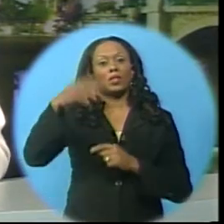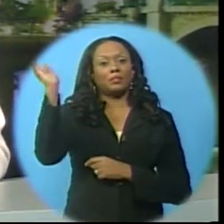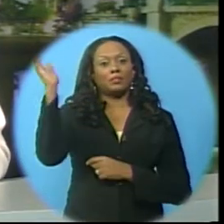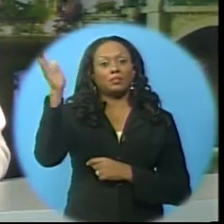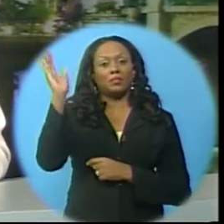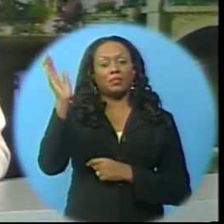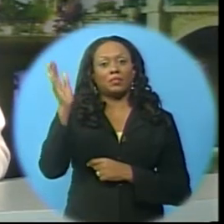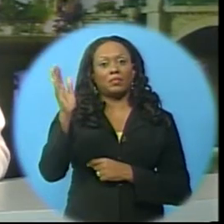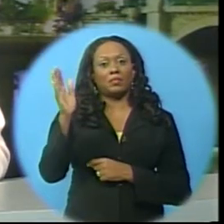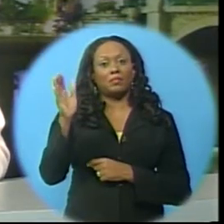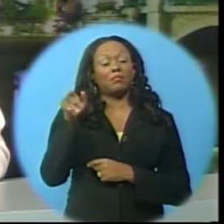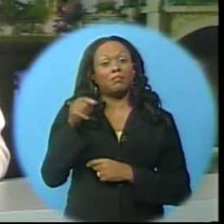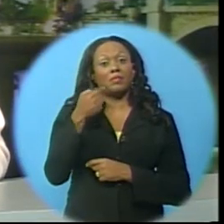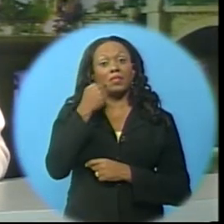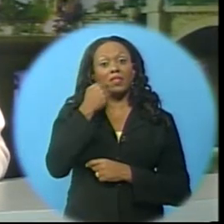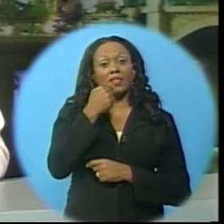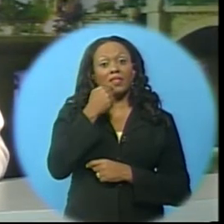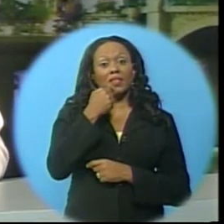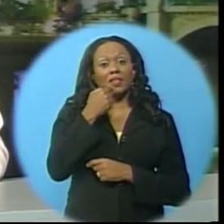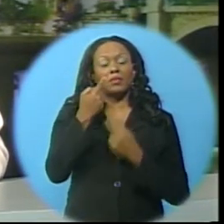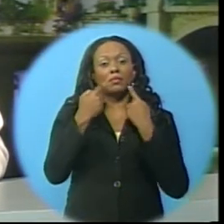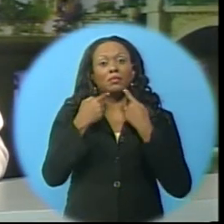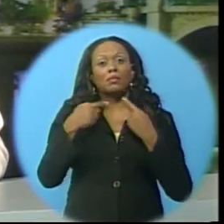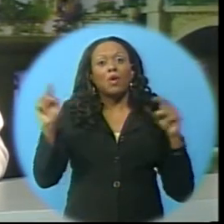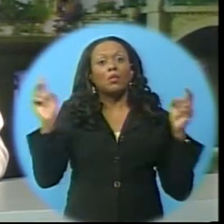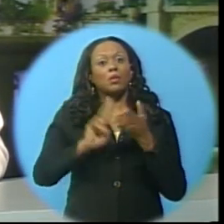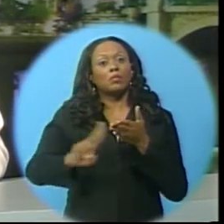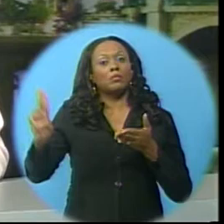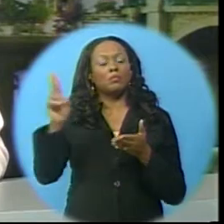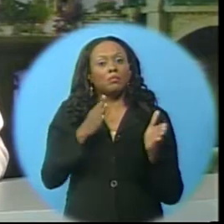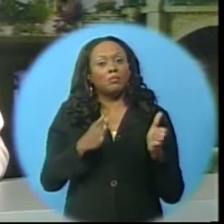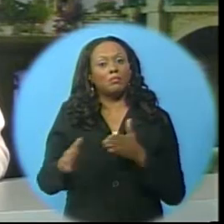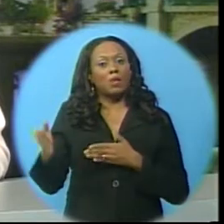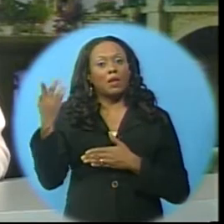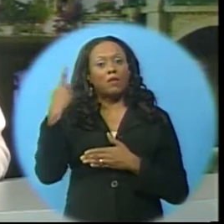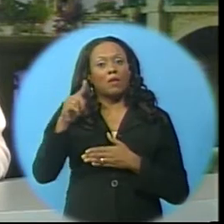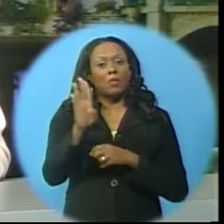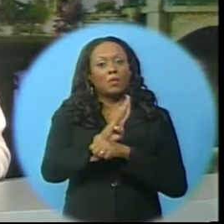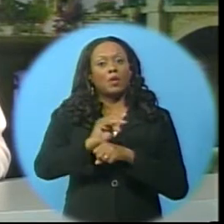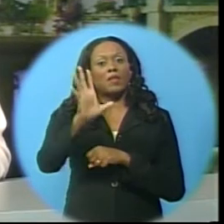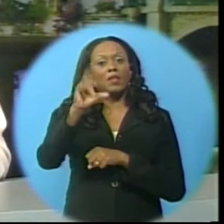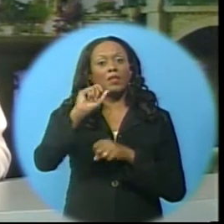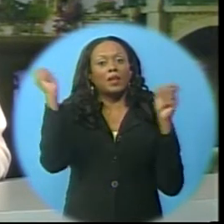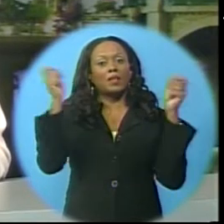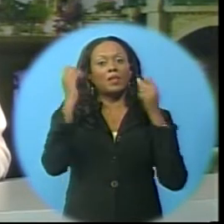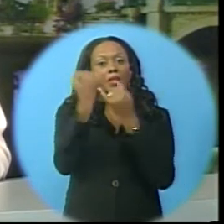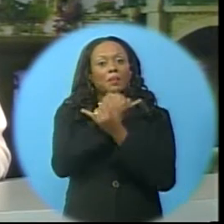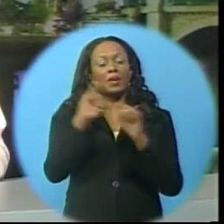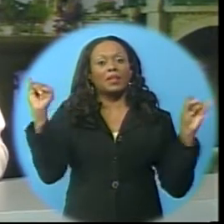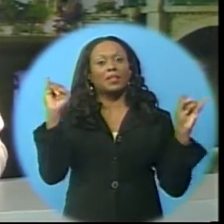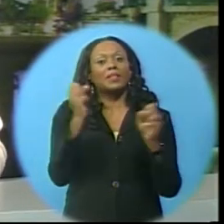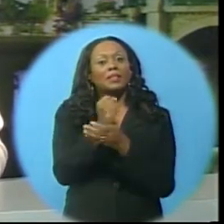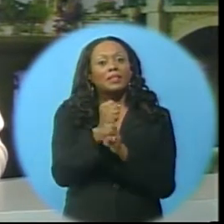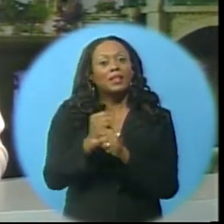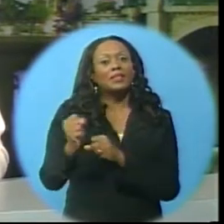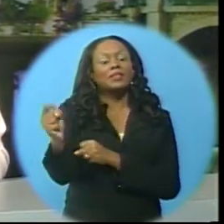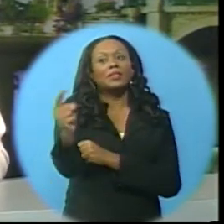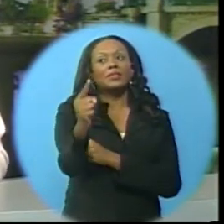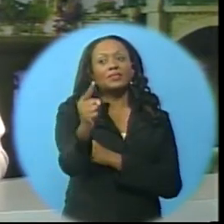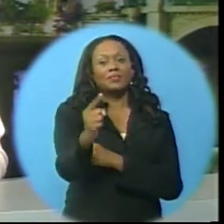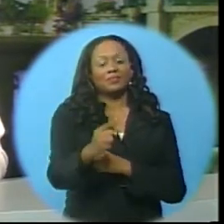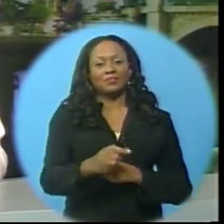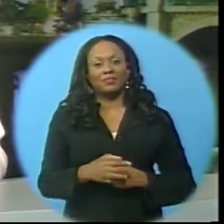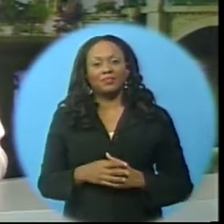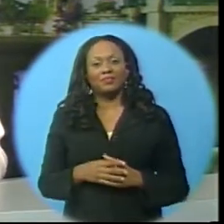Professor Barato Also announced The K Phil Campus's plans For Barbados' 50th anniversary Of independence Next year